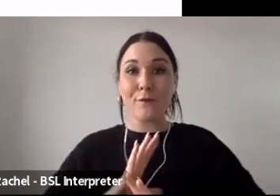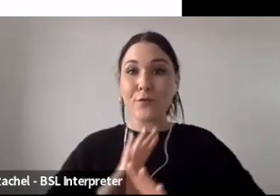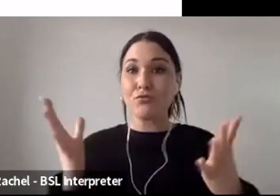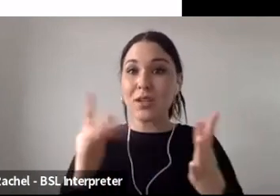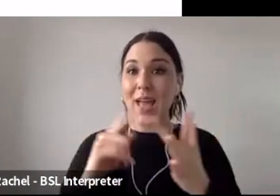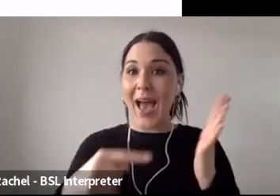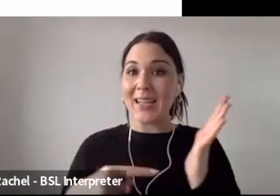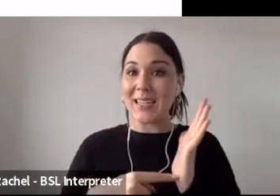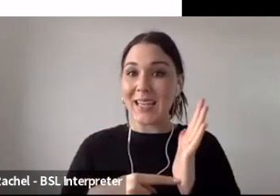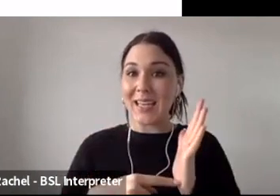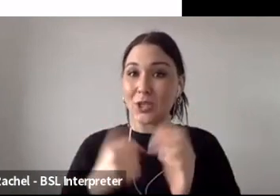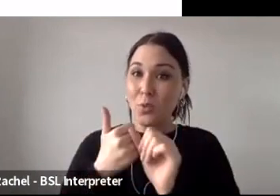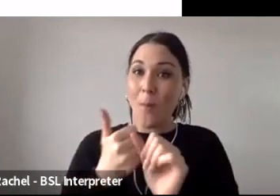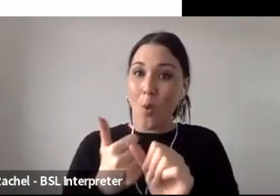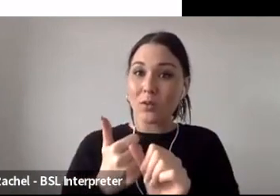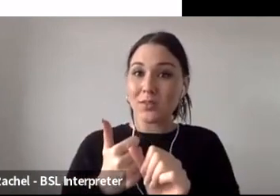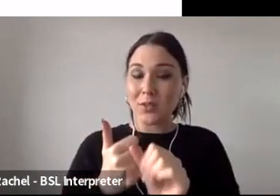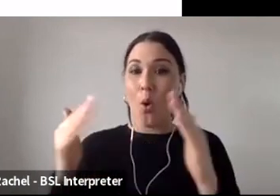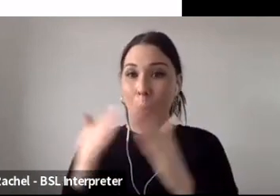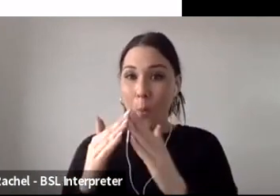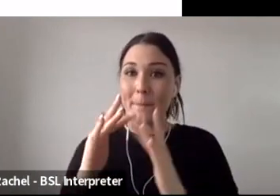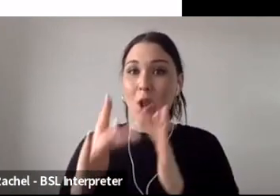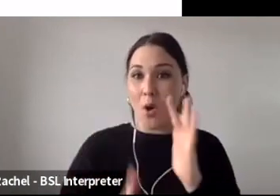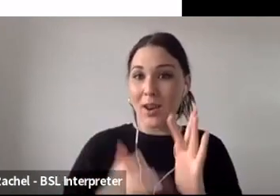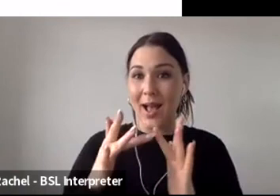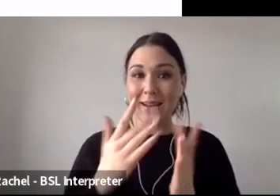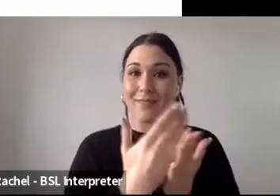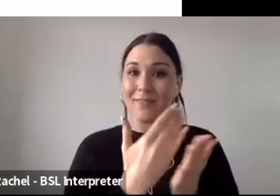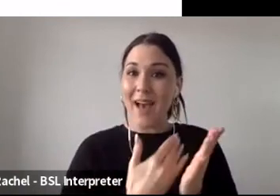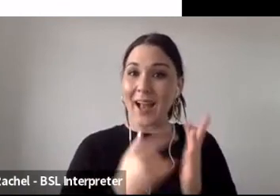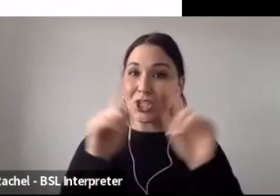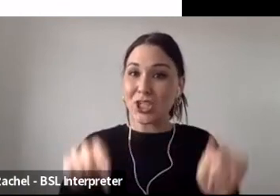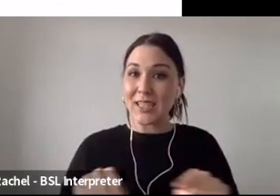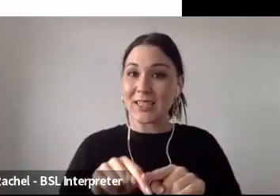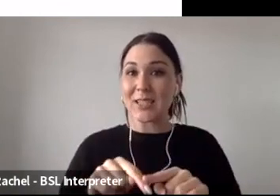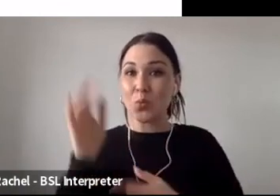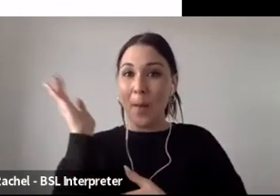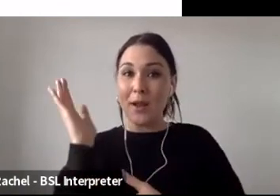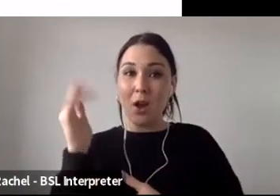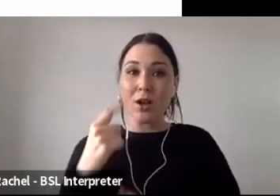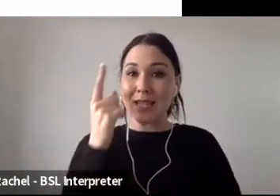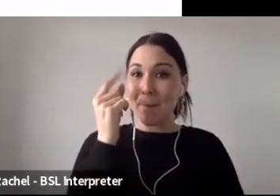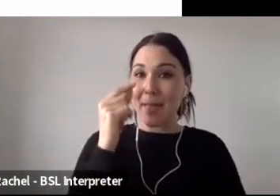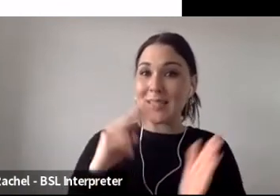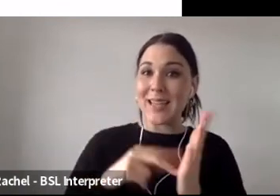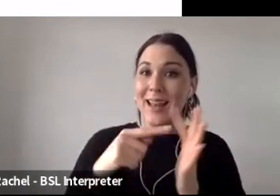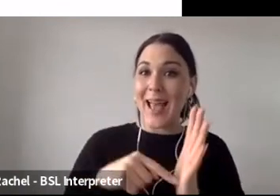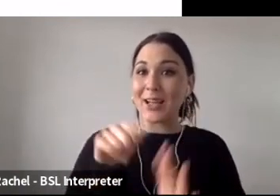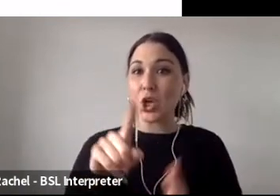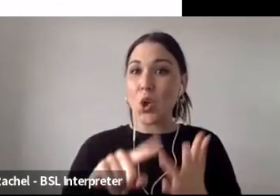support at home and online, along with fact sheets and webinars on our website at